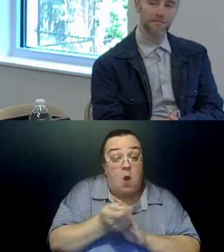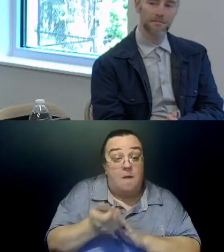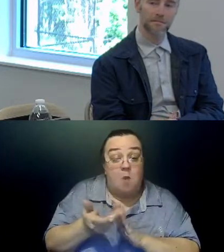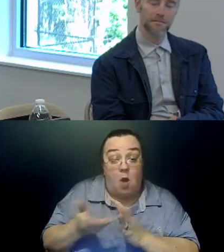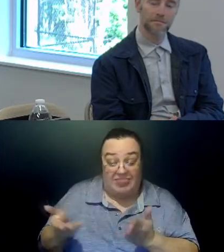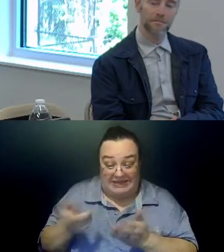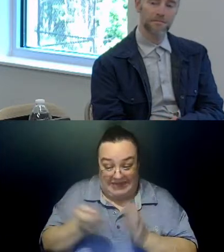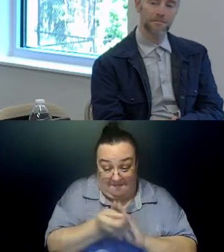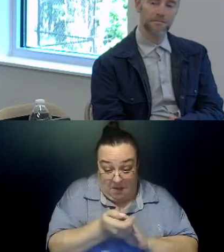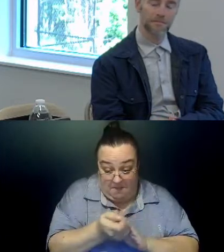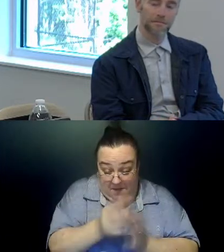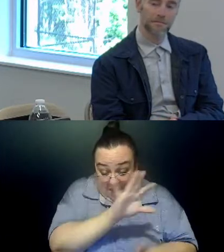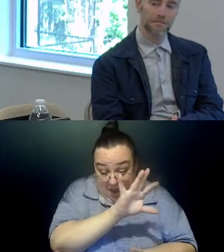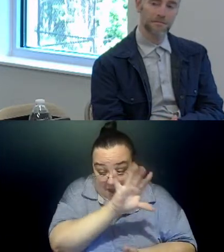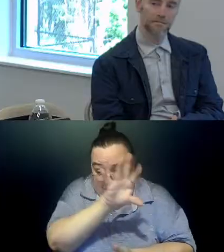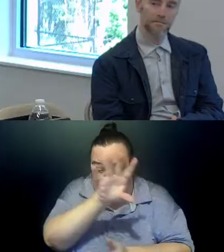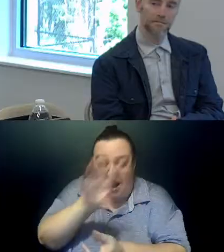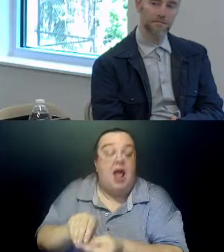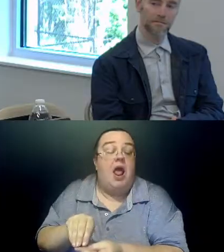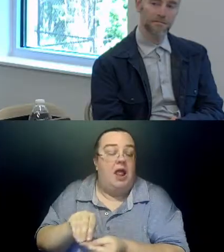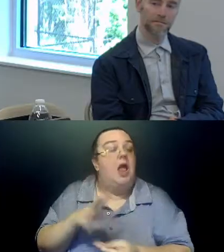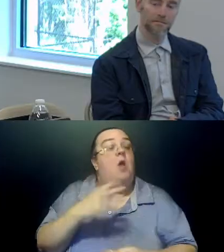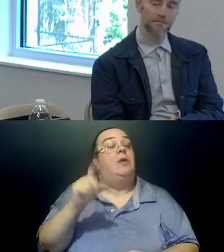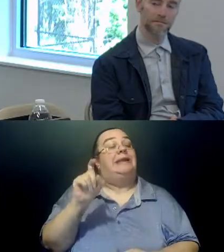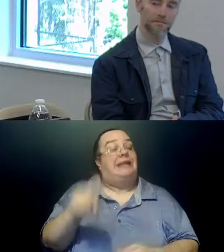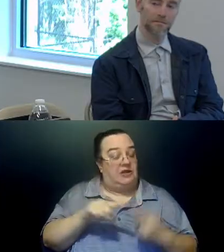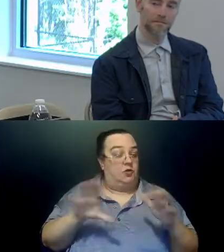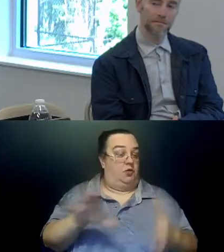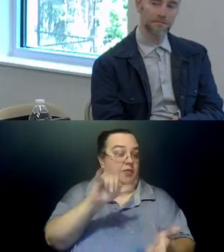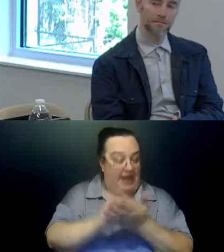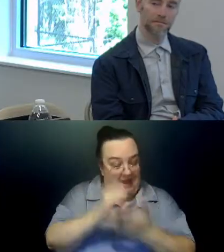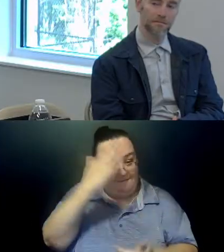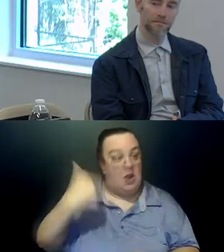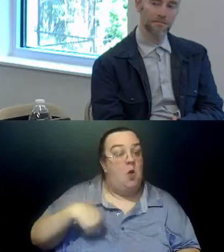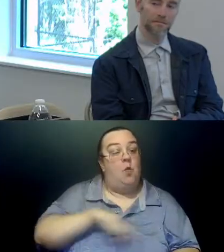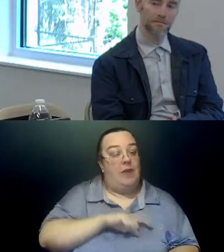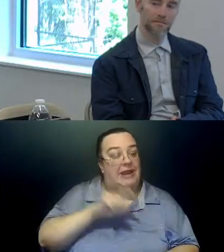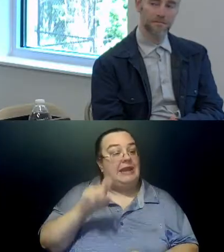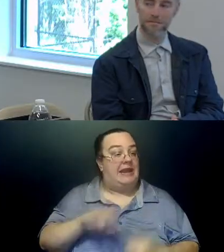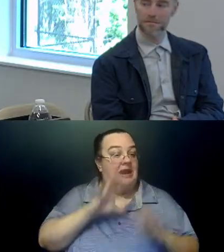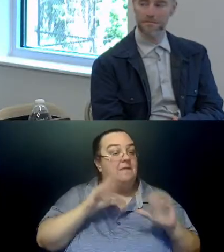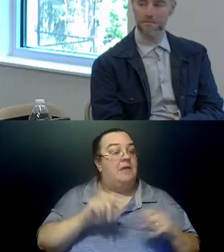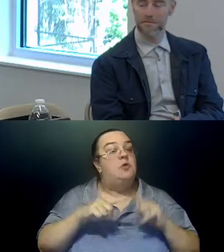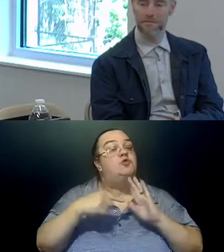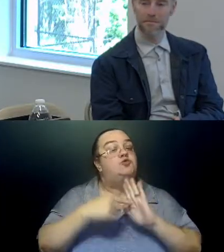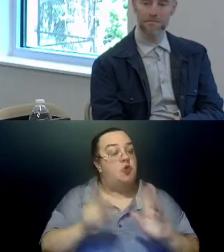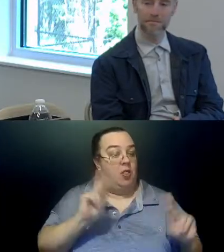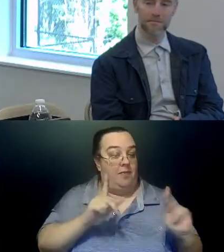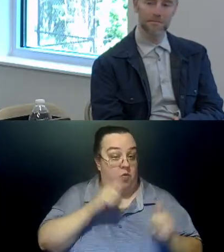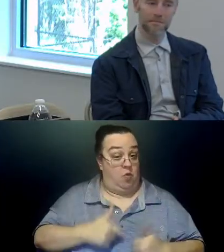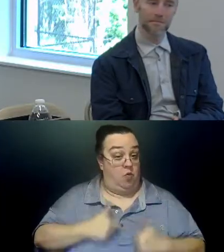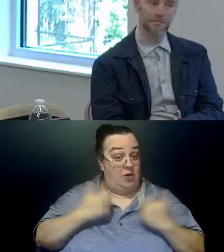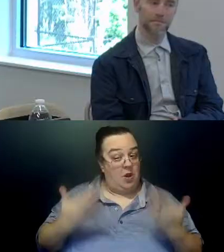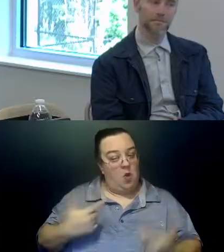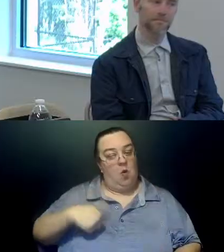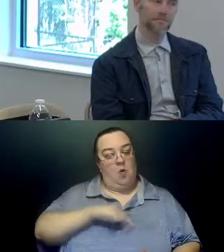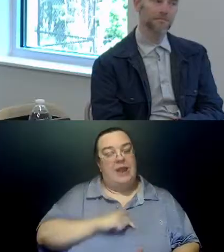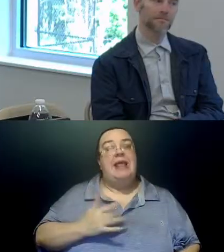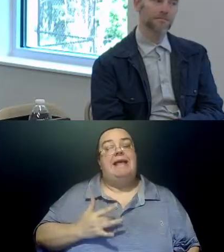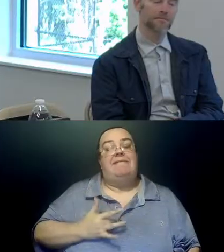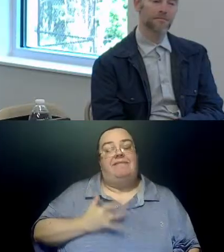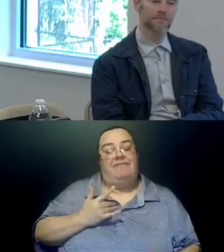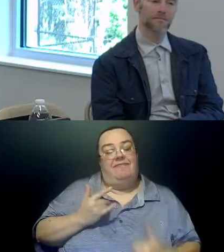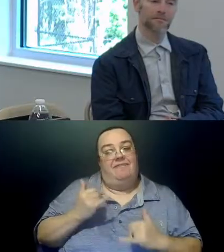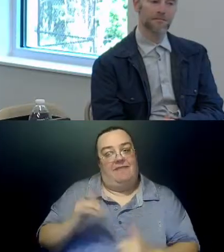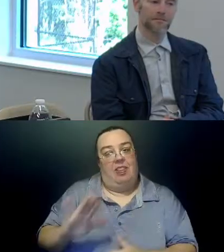things to get to there. And we need to do that because we need to be able to show residents that we feel that pain and that